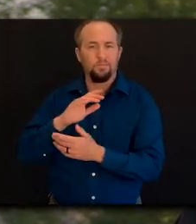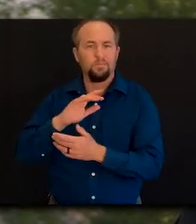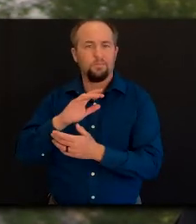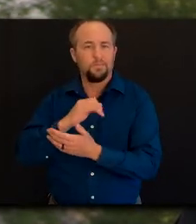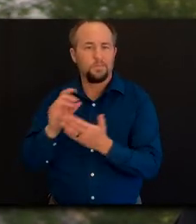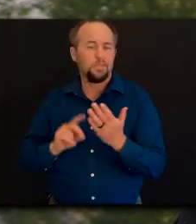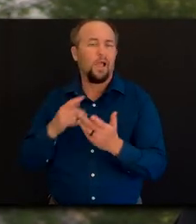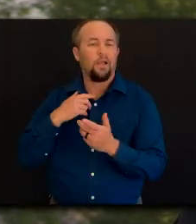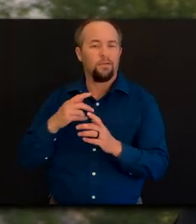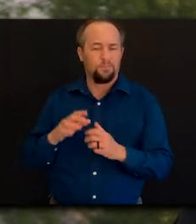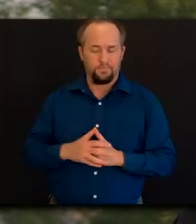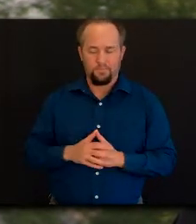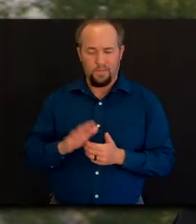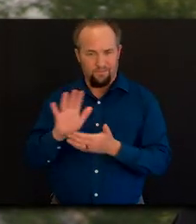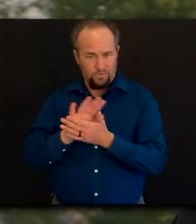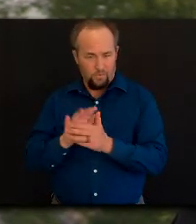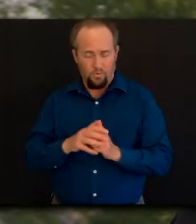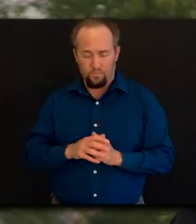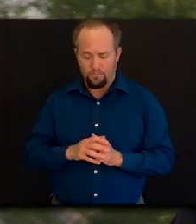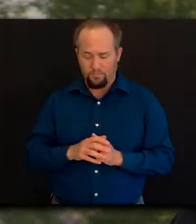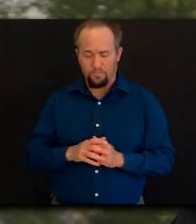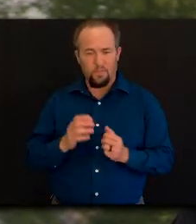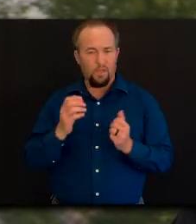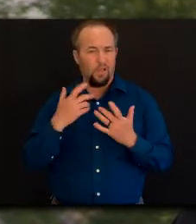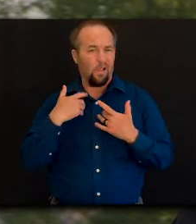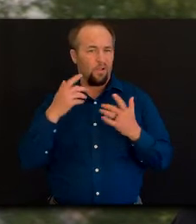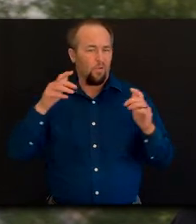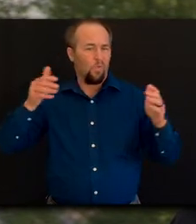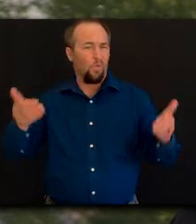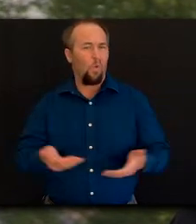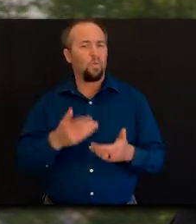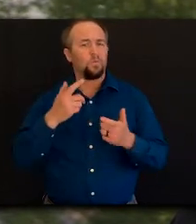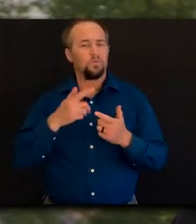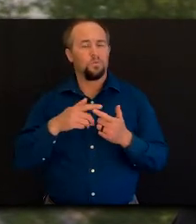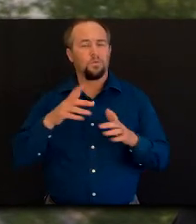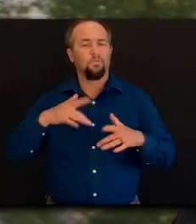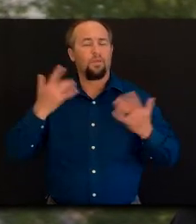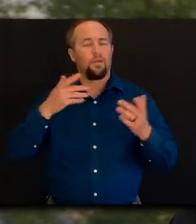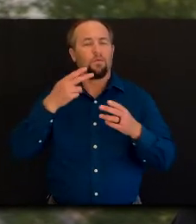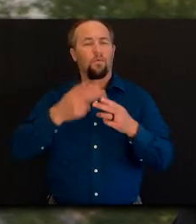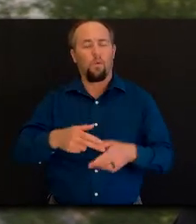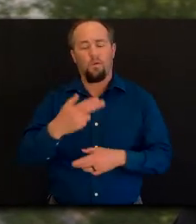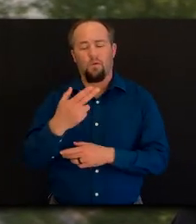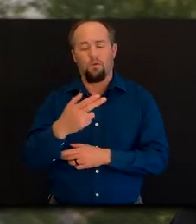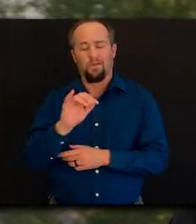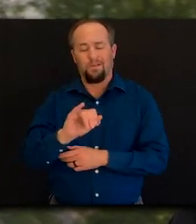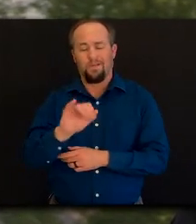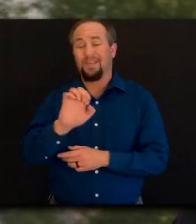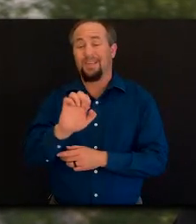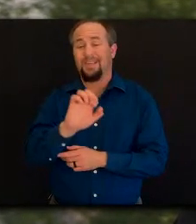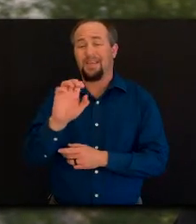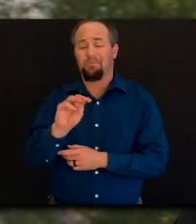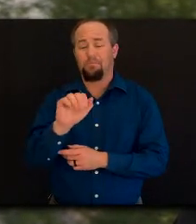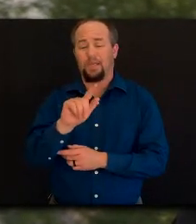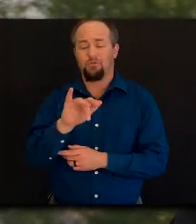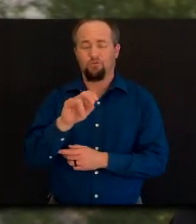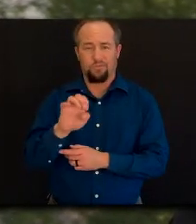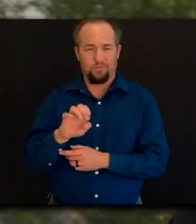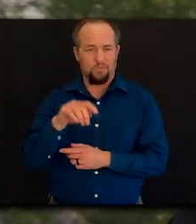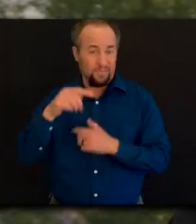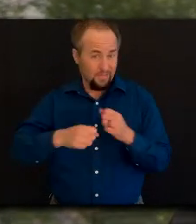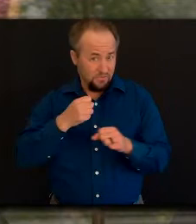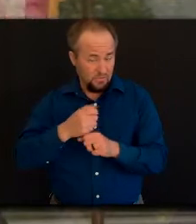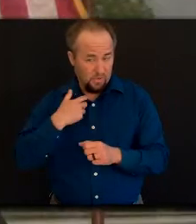hosts the largest multimedia high school competition in the area called Imagine. This year, students in Ecom produced 2 feature short